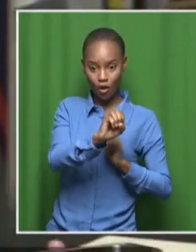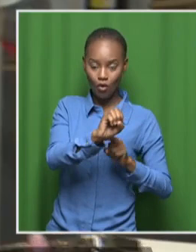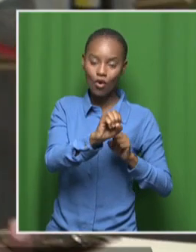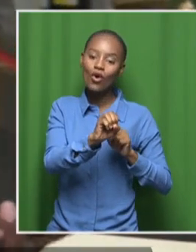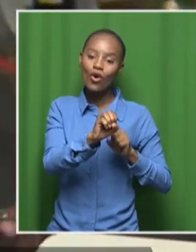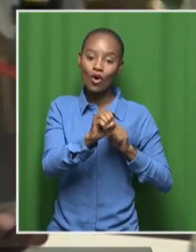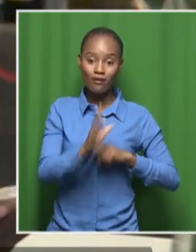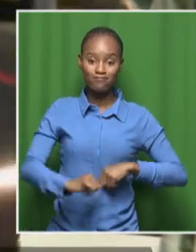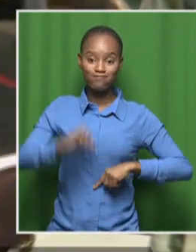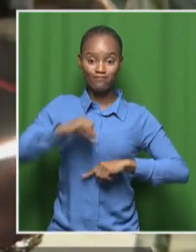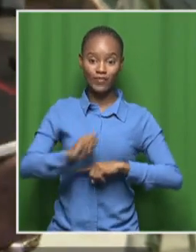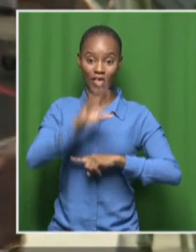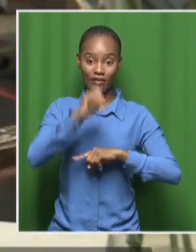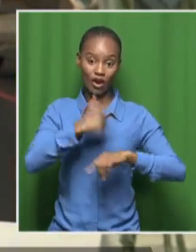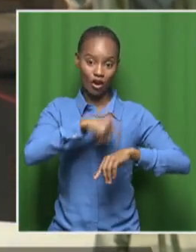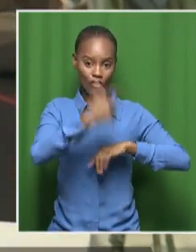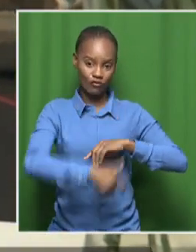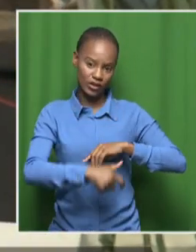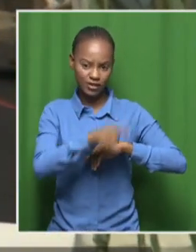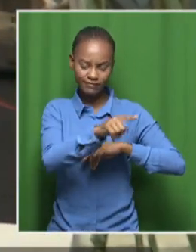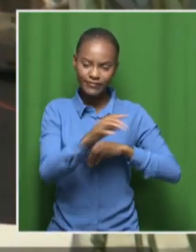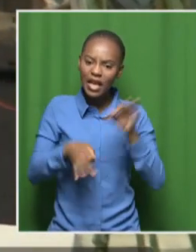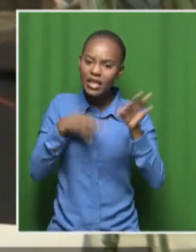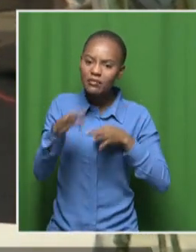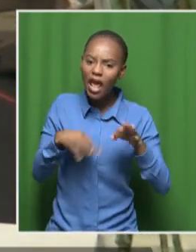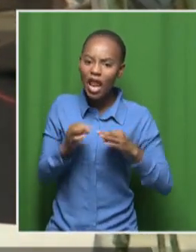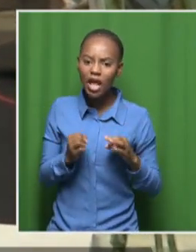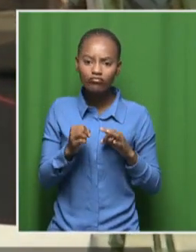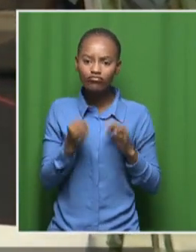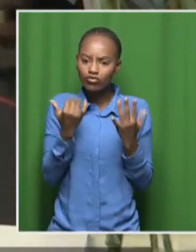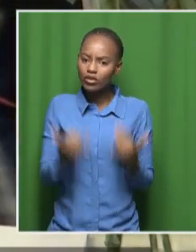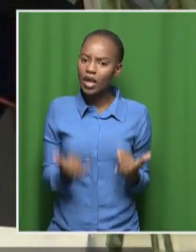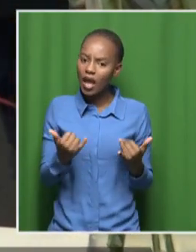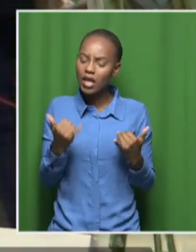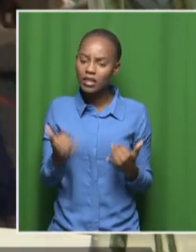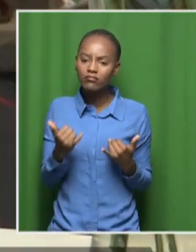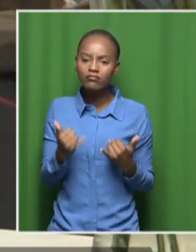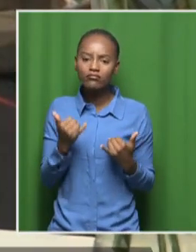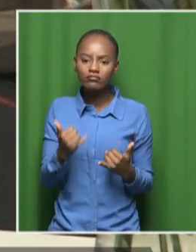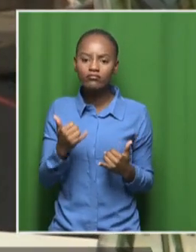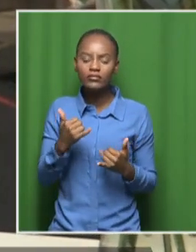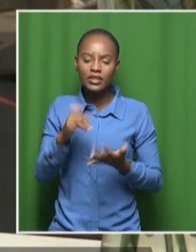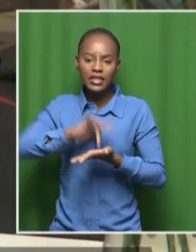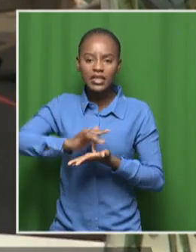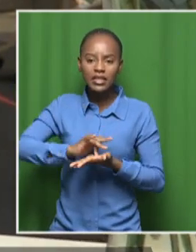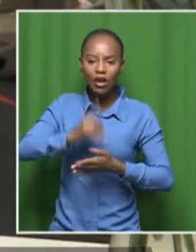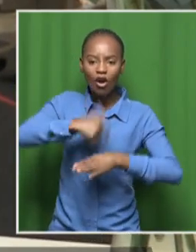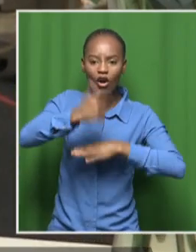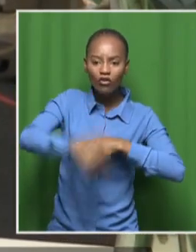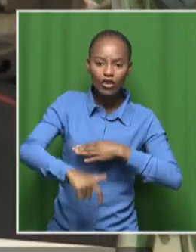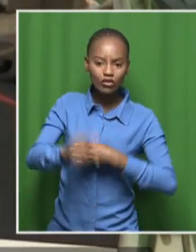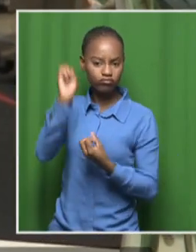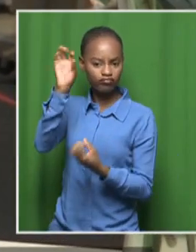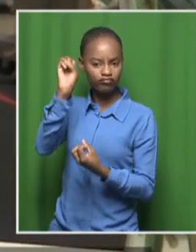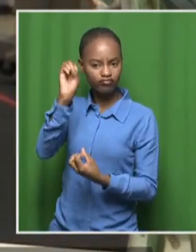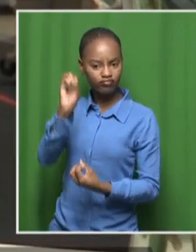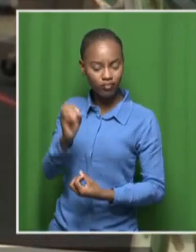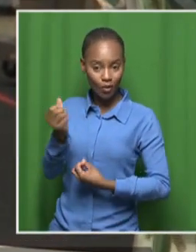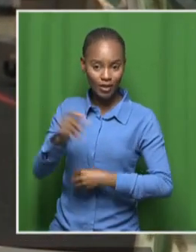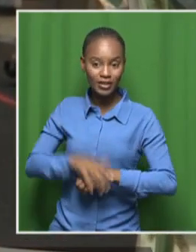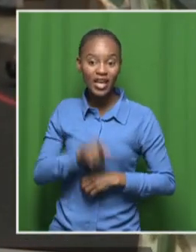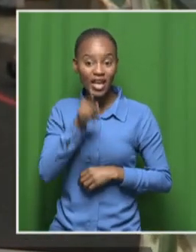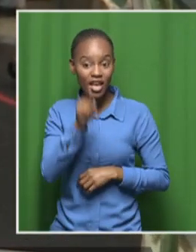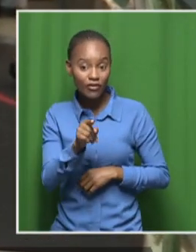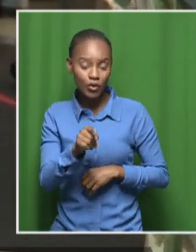there, and what the offering is here at the Sandton Convention Centre. So if you're a small business person, if